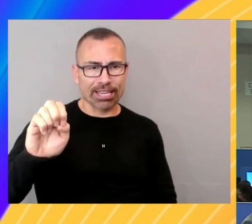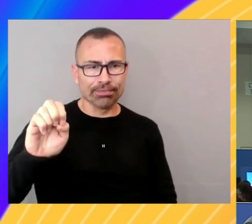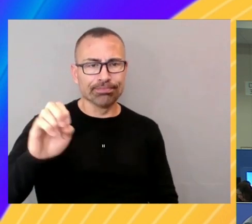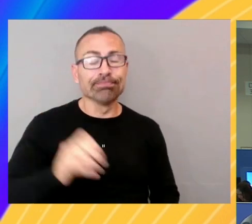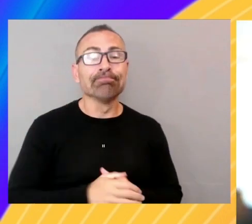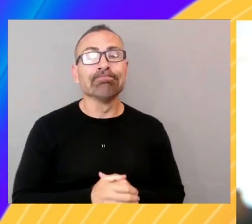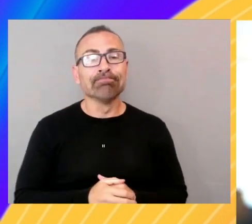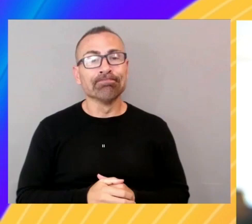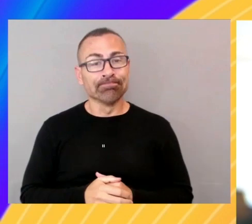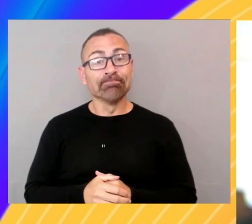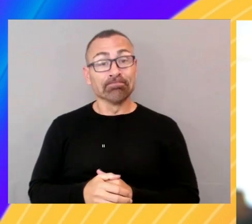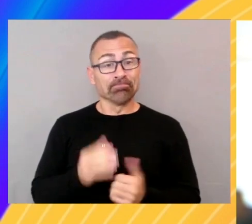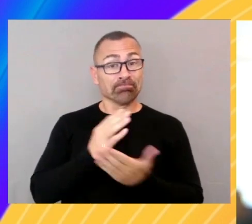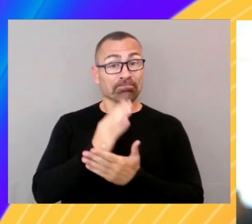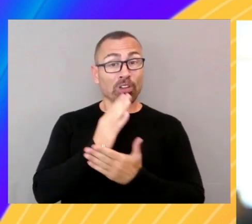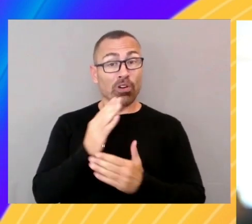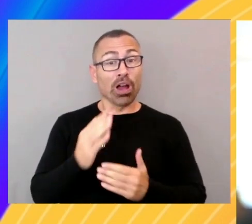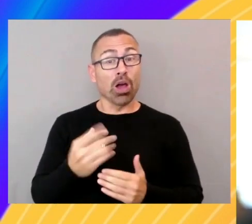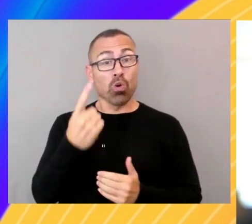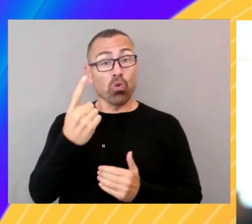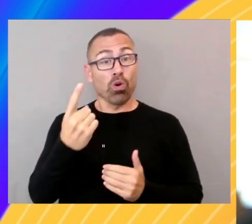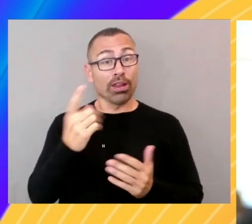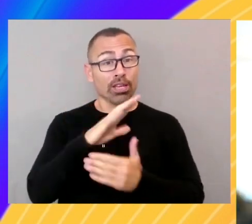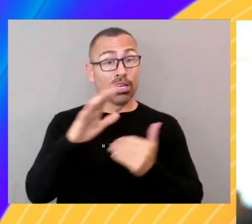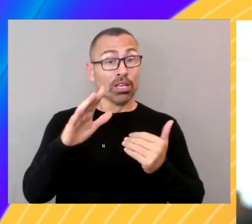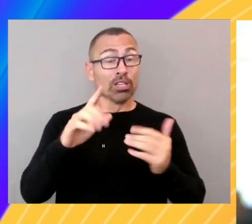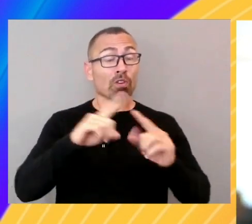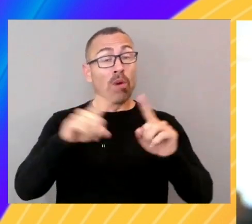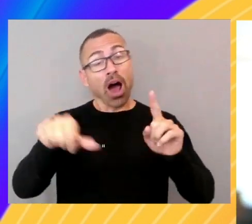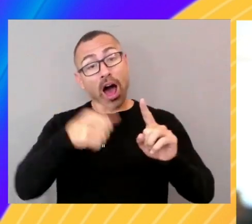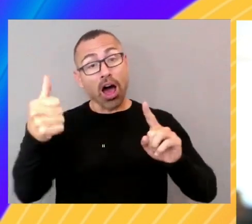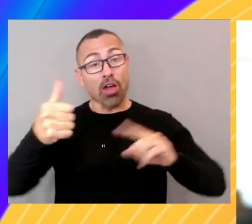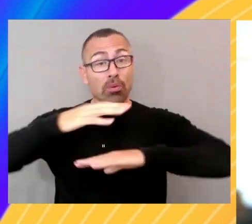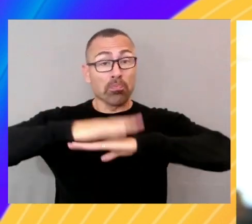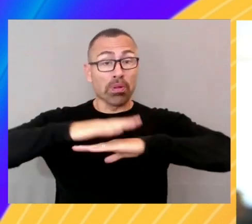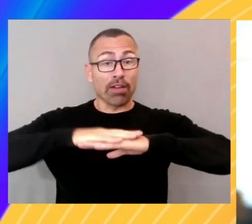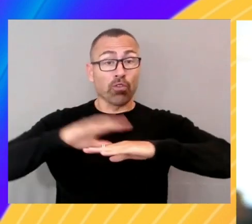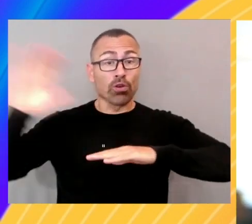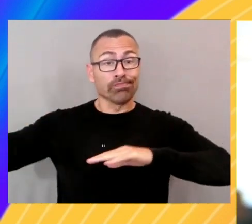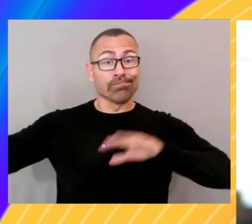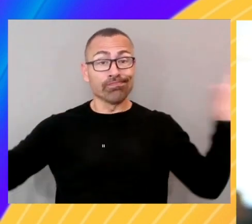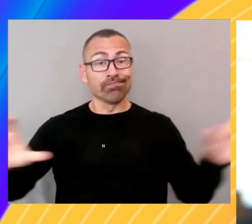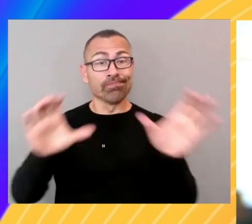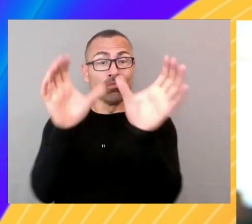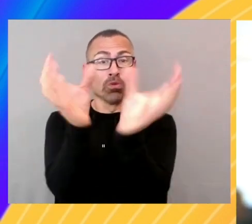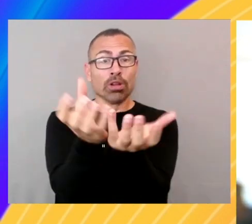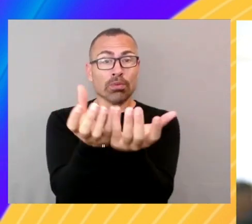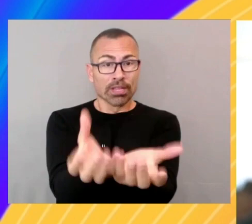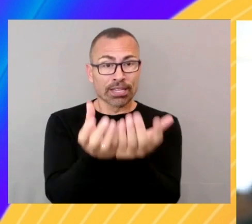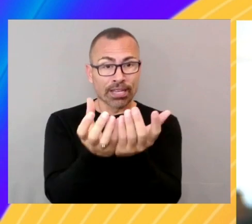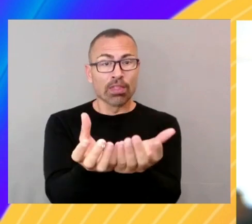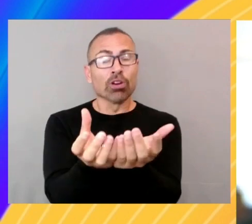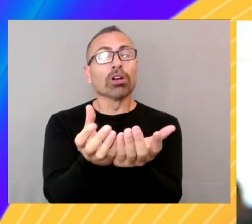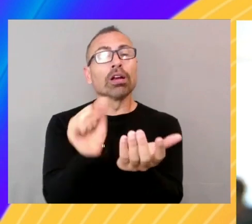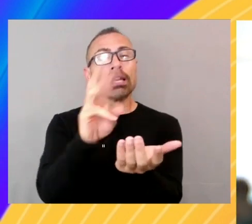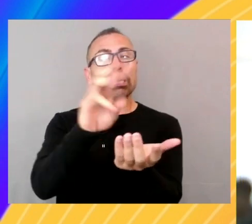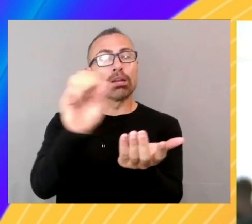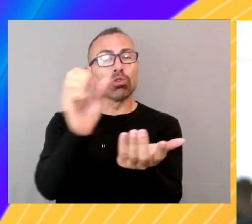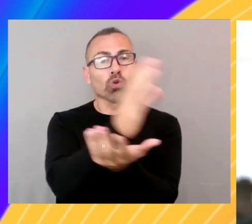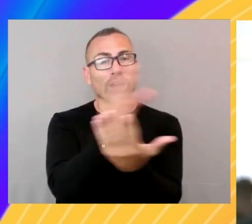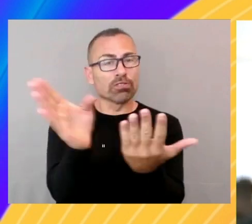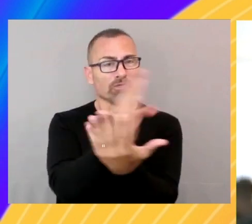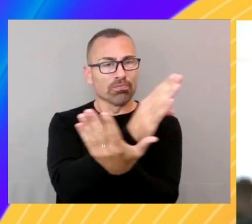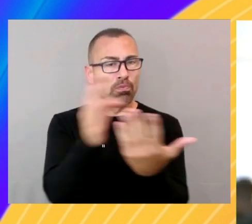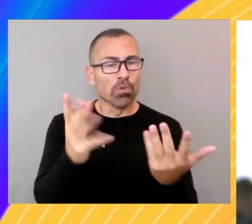can aggregate your audit logs from AWS across your organization, across multi-region, anything that is happening